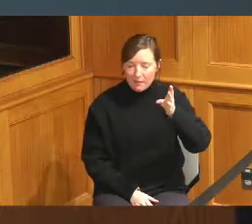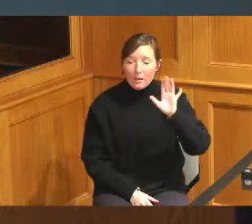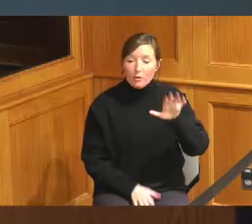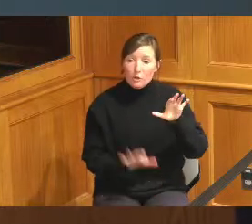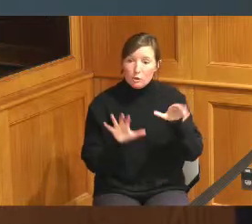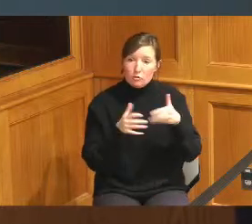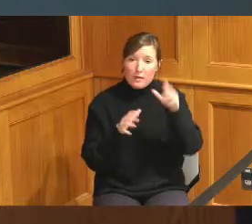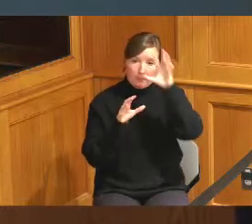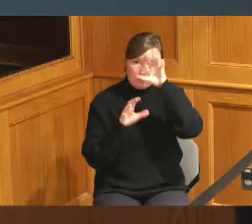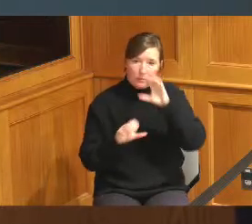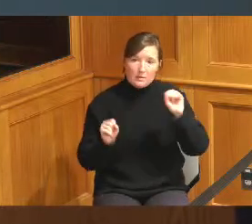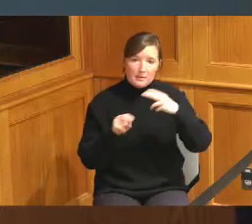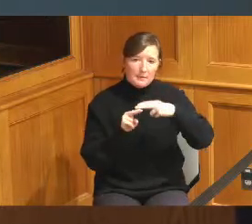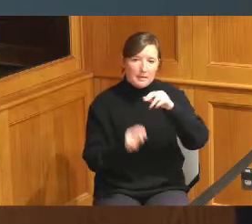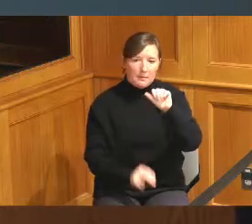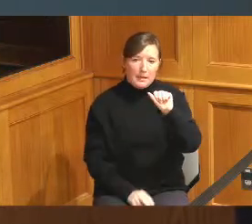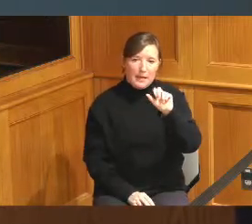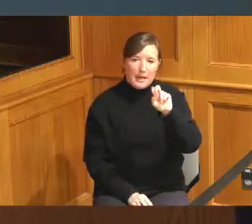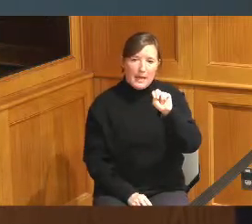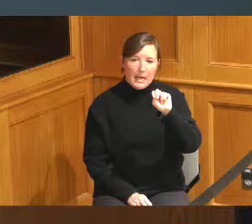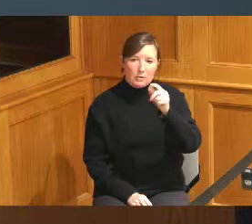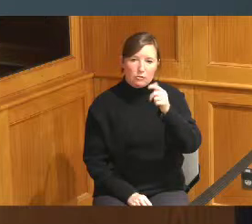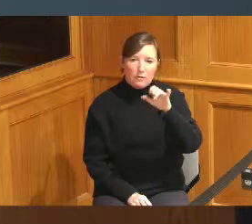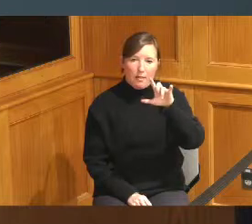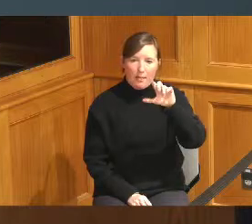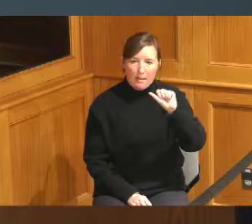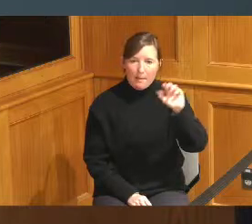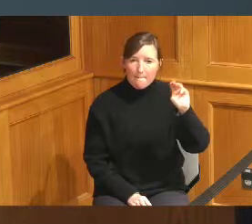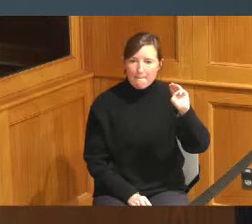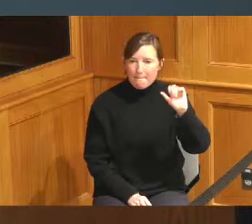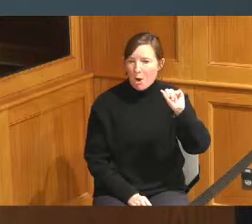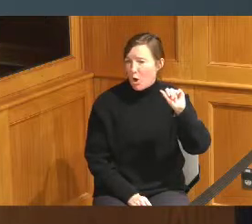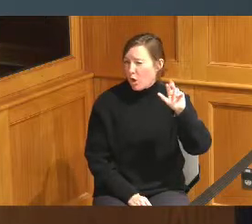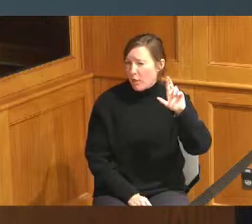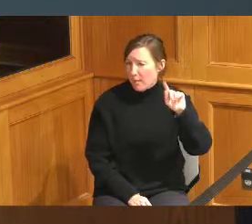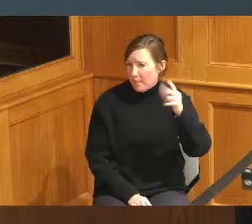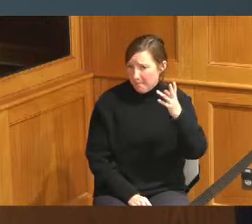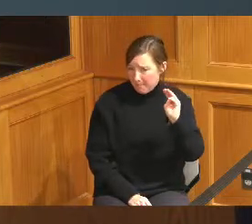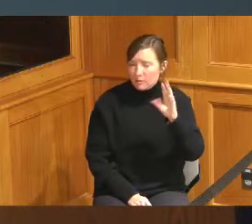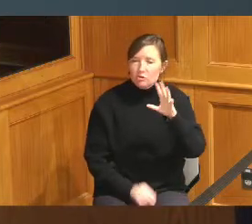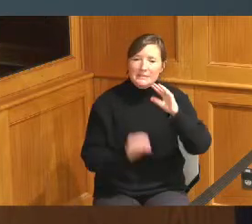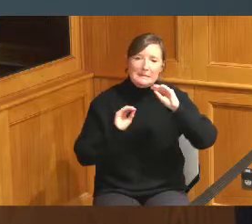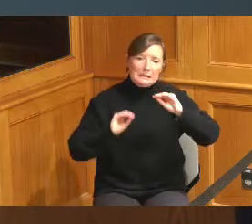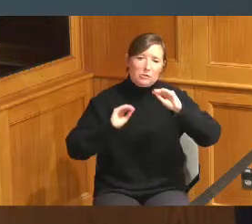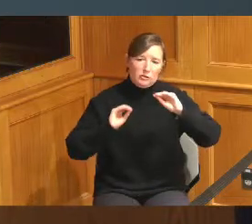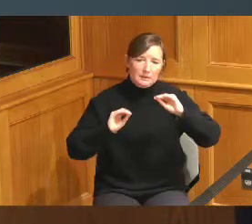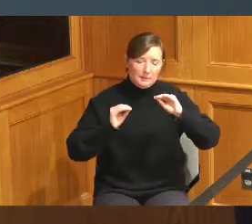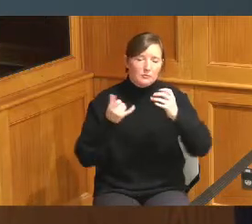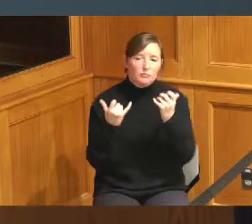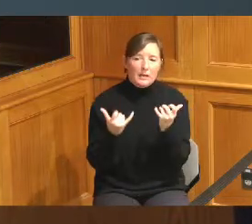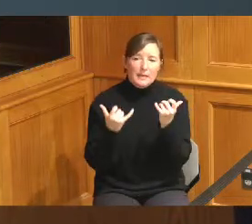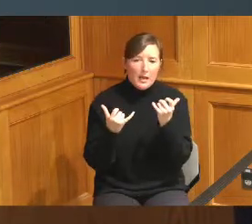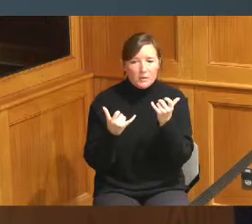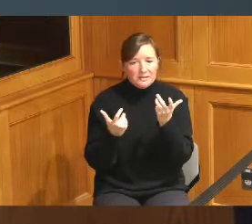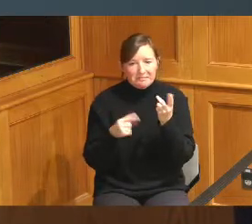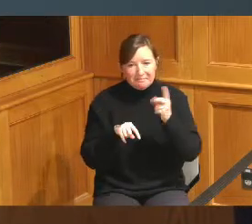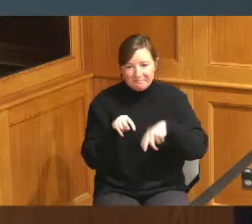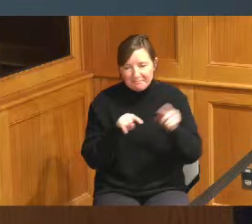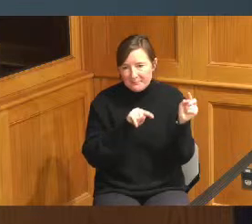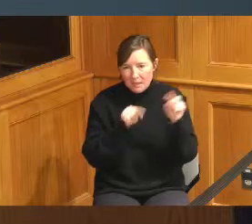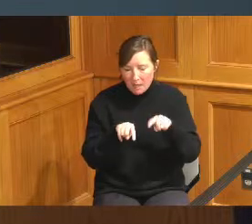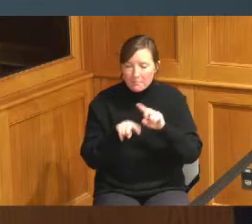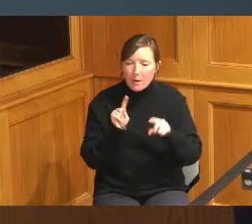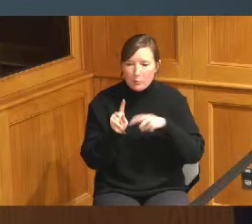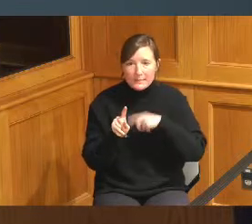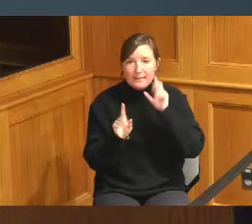chapter president is Angela Martin, who was the teacher that brought the students earlier, and they got to meet a lot of people earlier. So we will make sure